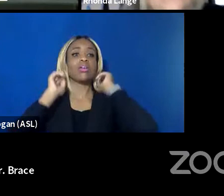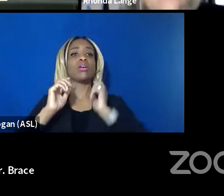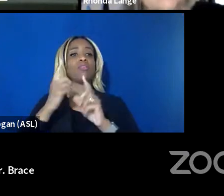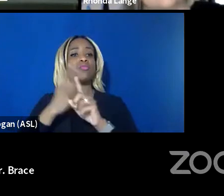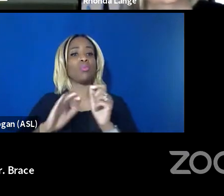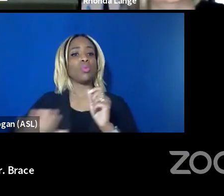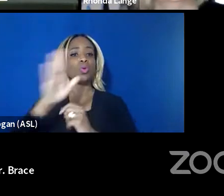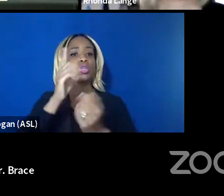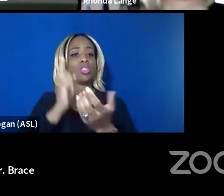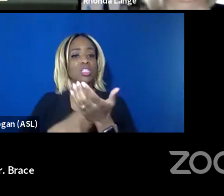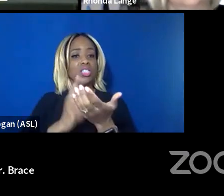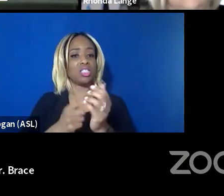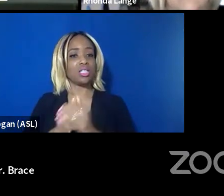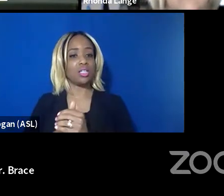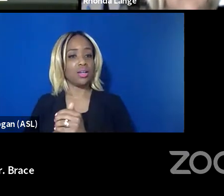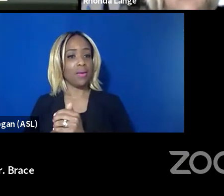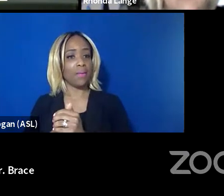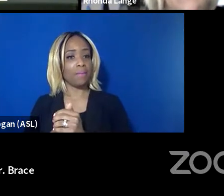discussion.